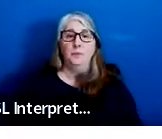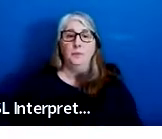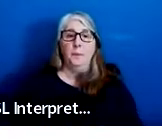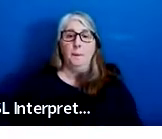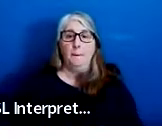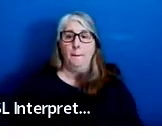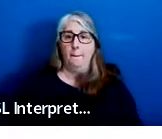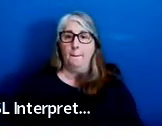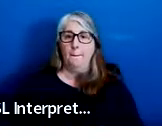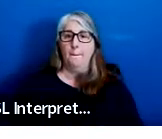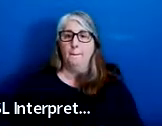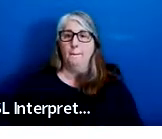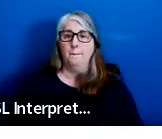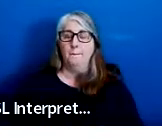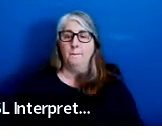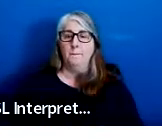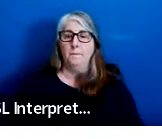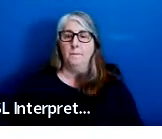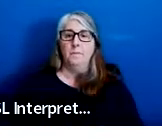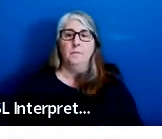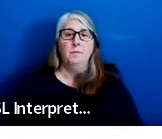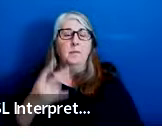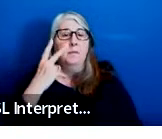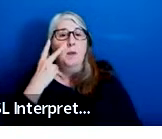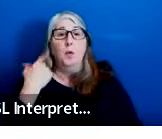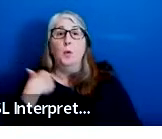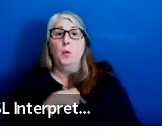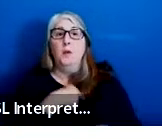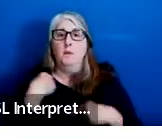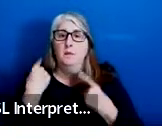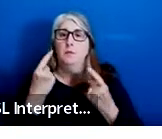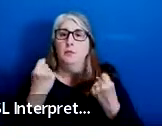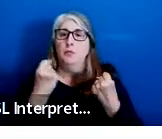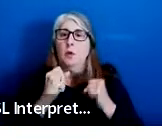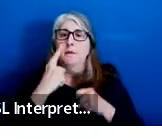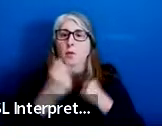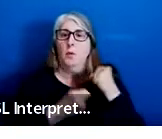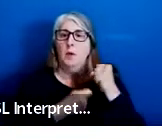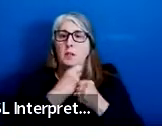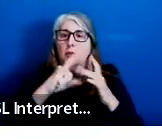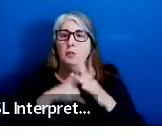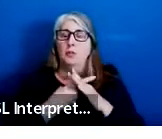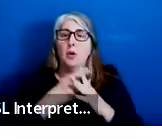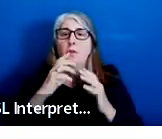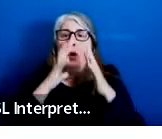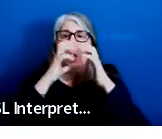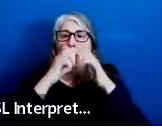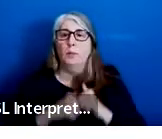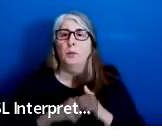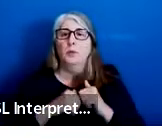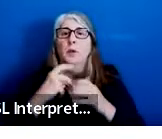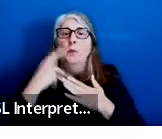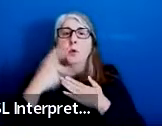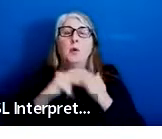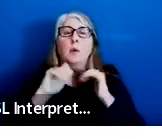Let's see what else we have. We've been trying for a year to start the compost program. How can we start this